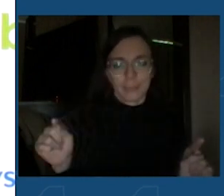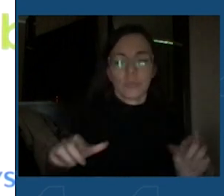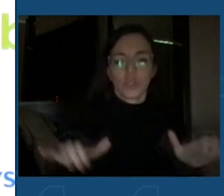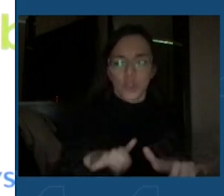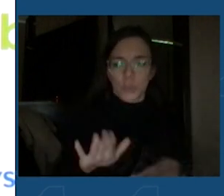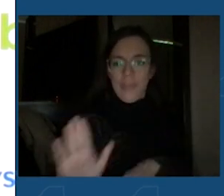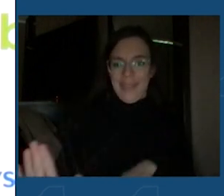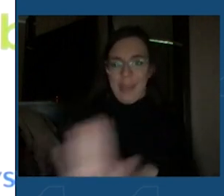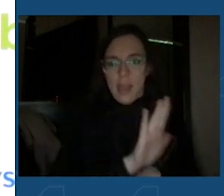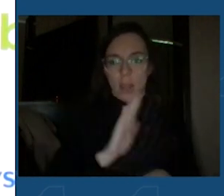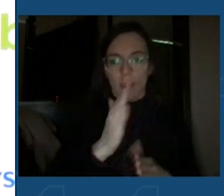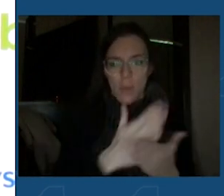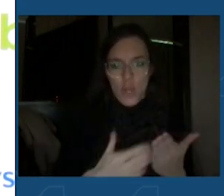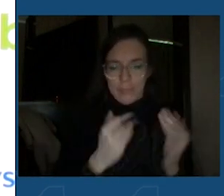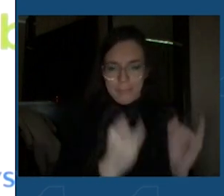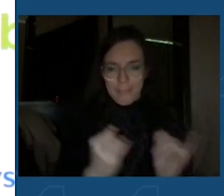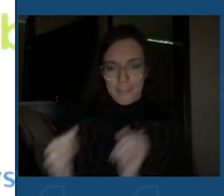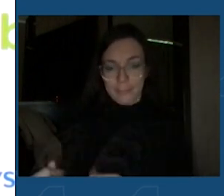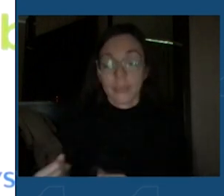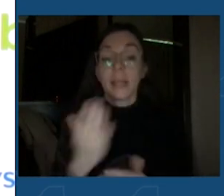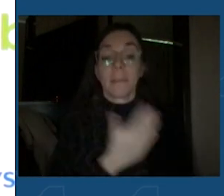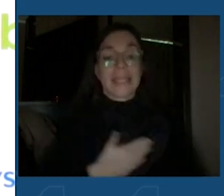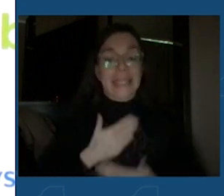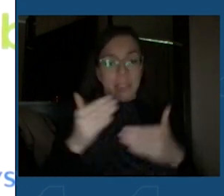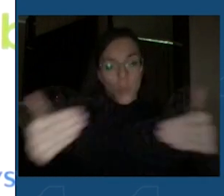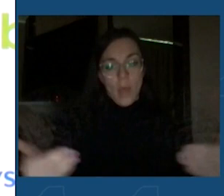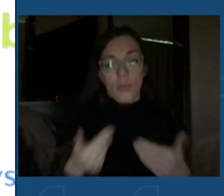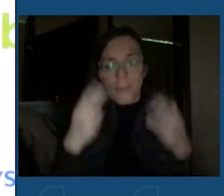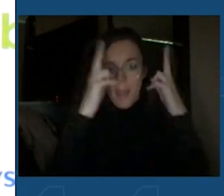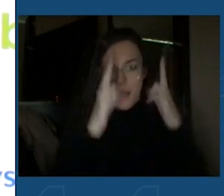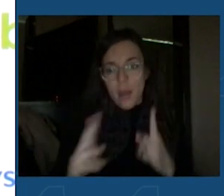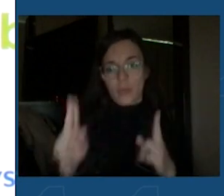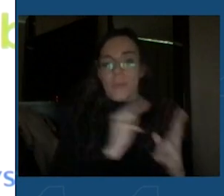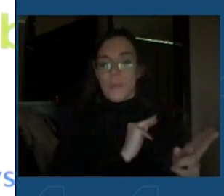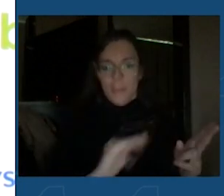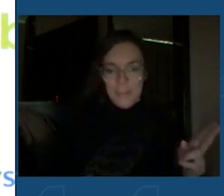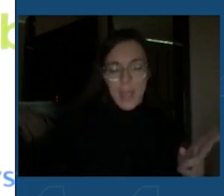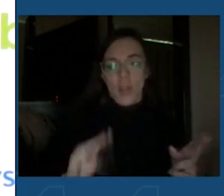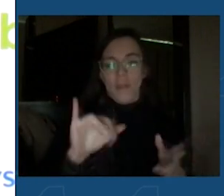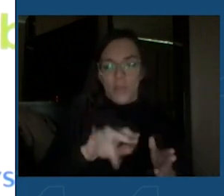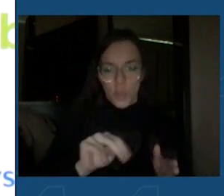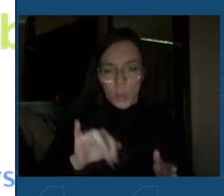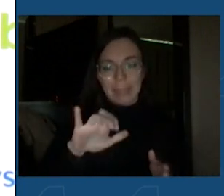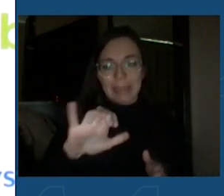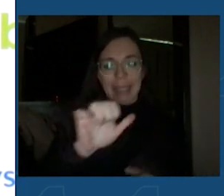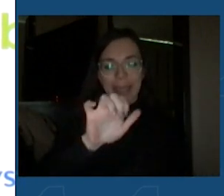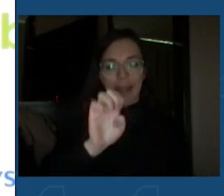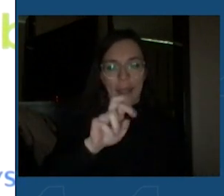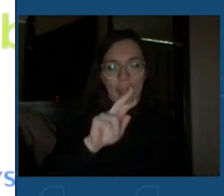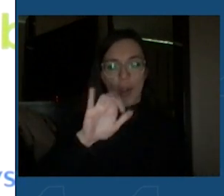part. Please welcome the Honorable Eric Adams, Mayor of New York City.